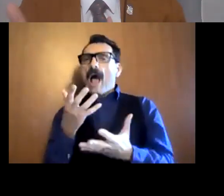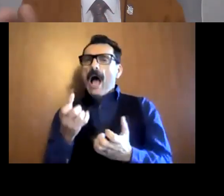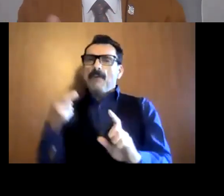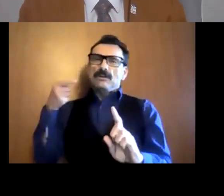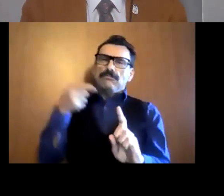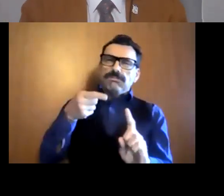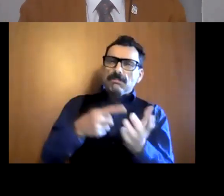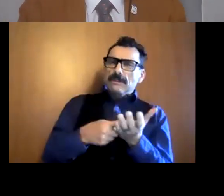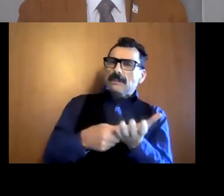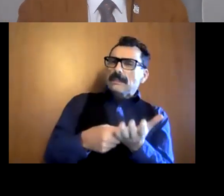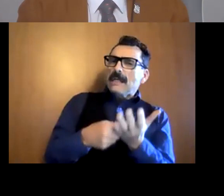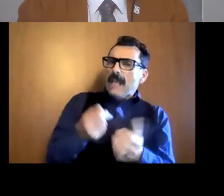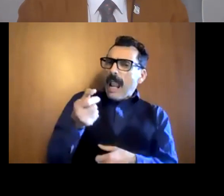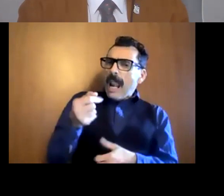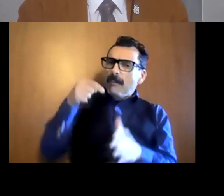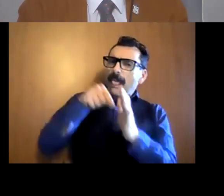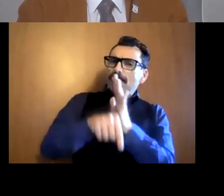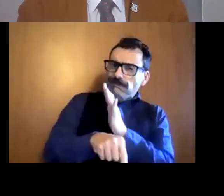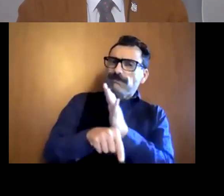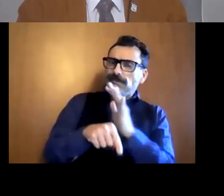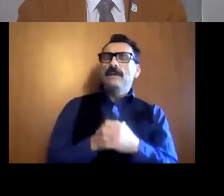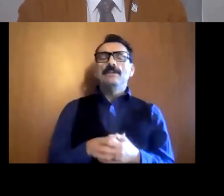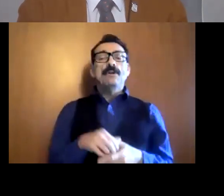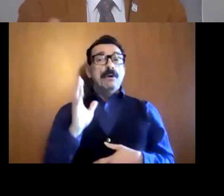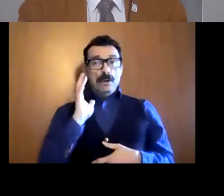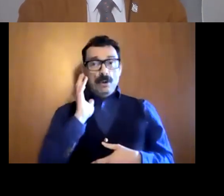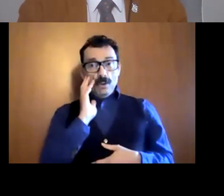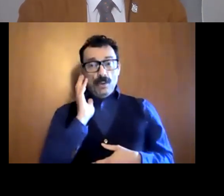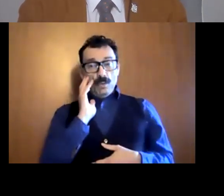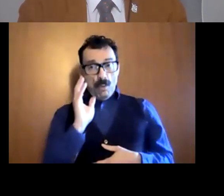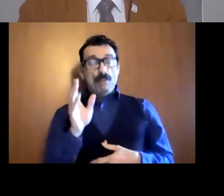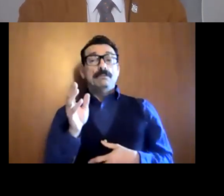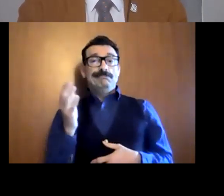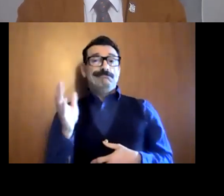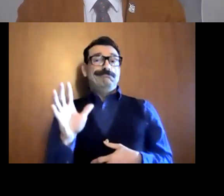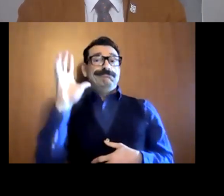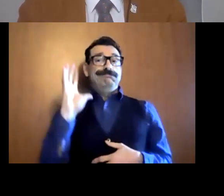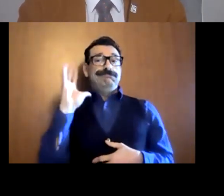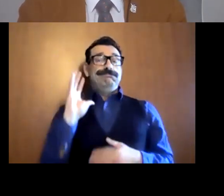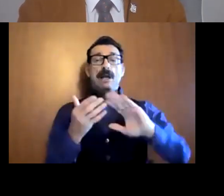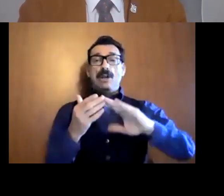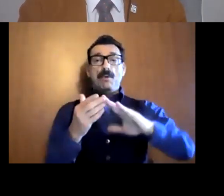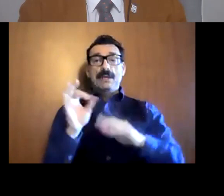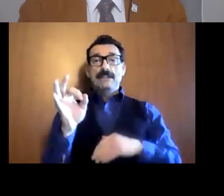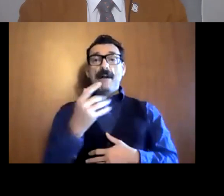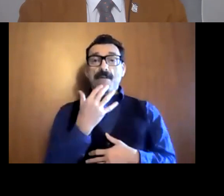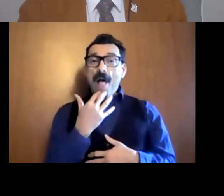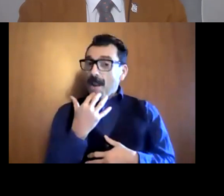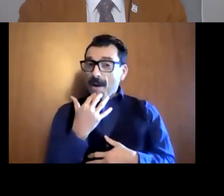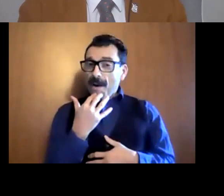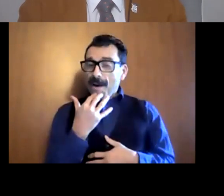our conversation a little bit. As you know, communities of color are less likely to view the